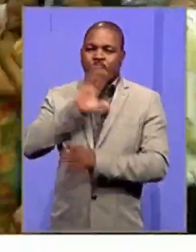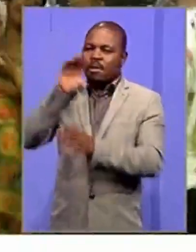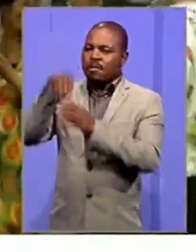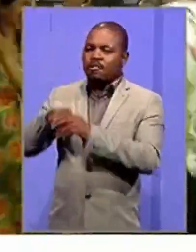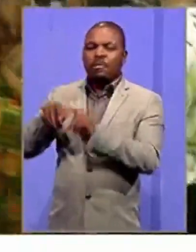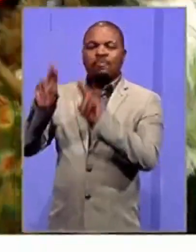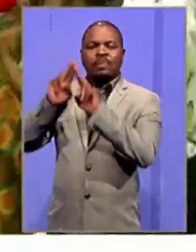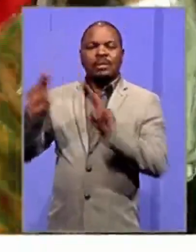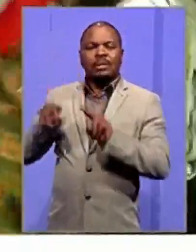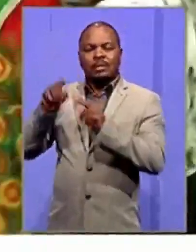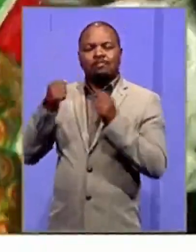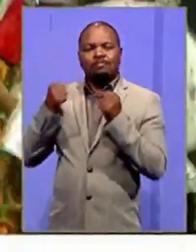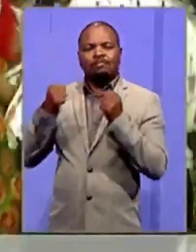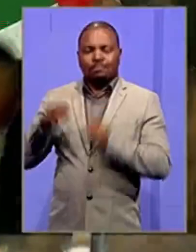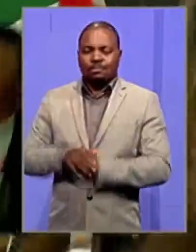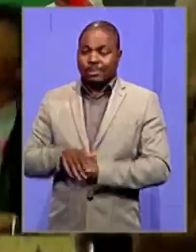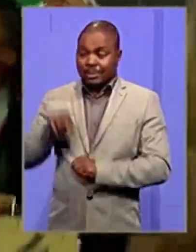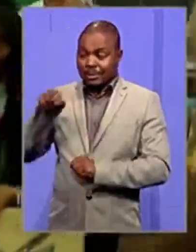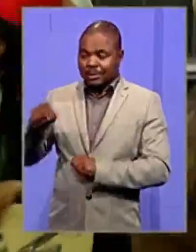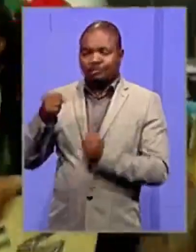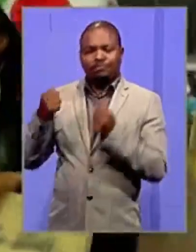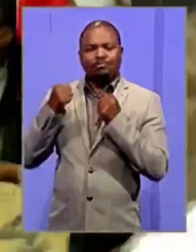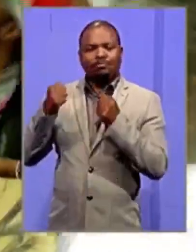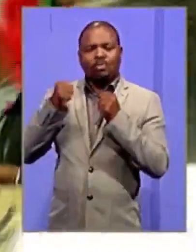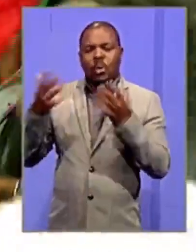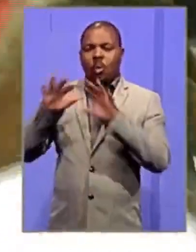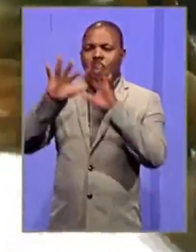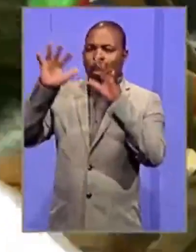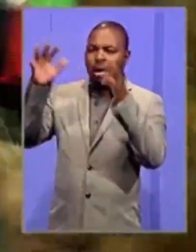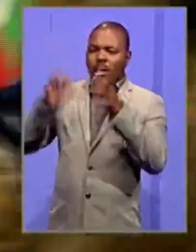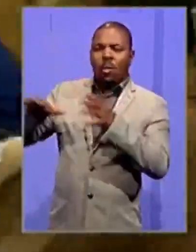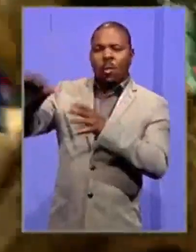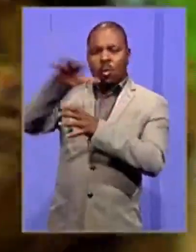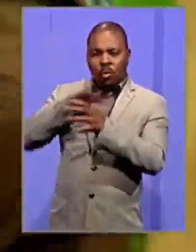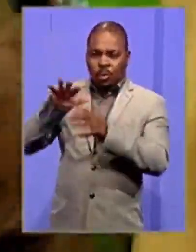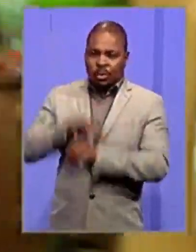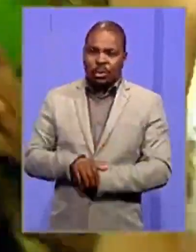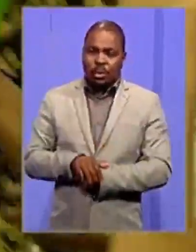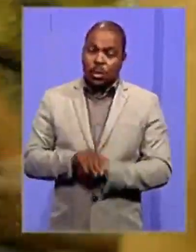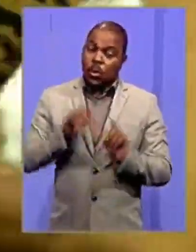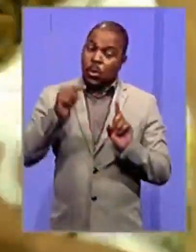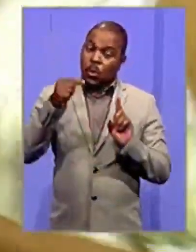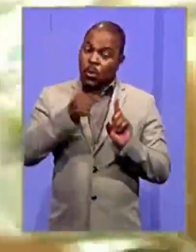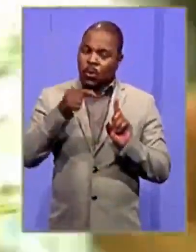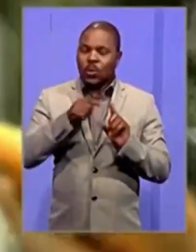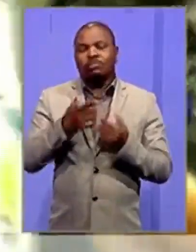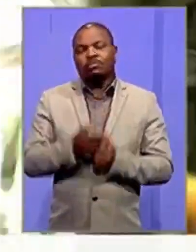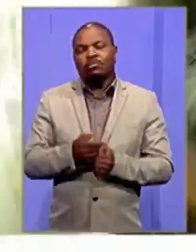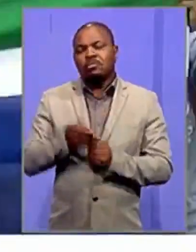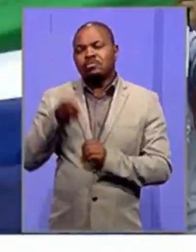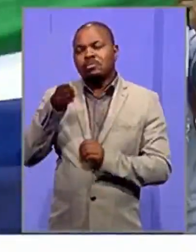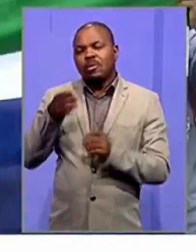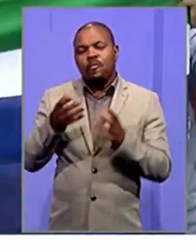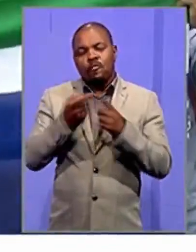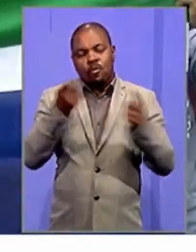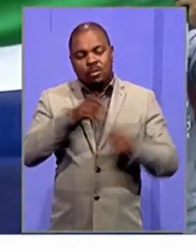ya Federeishene ena e shebaneng le boikwetliso lefatshe ka bophara. Mosese ebile e mong wa batho